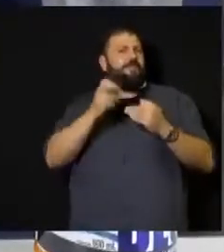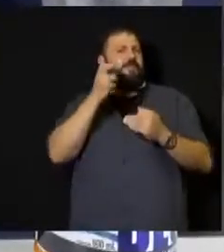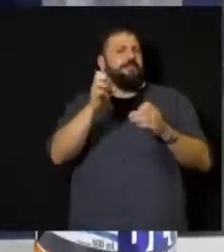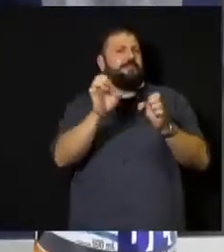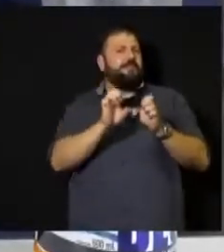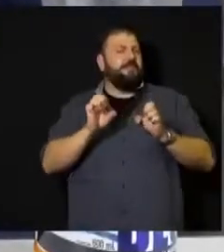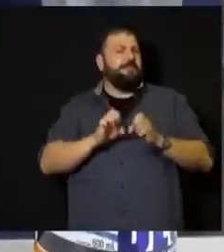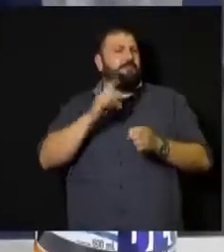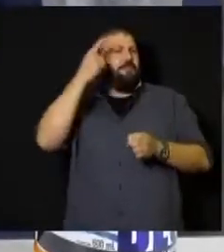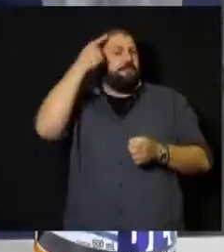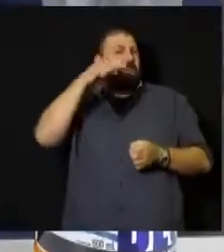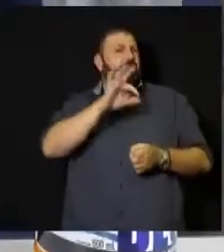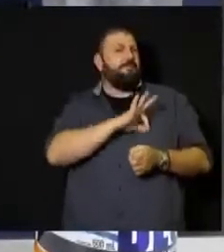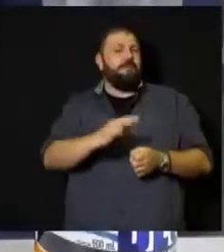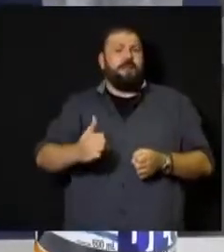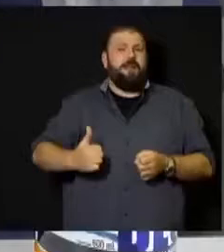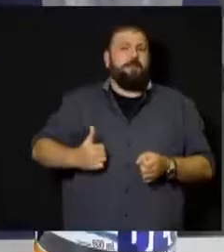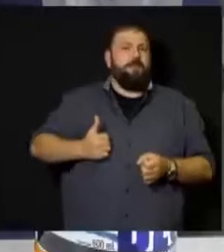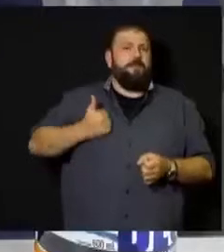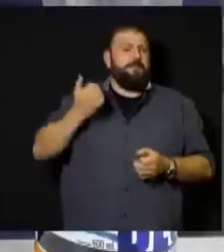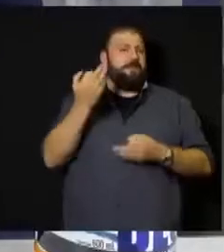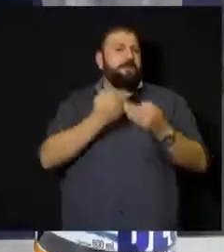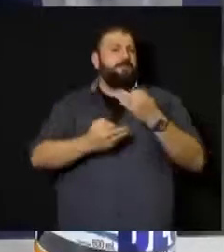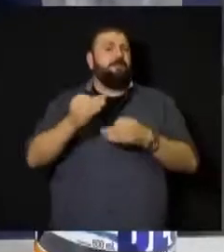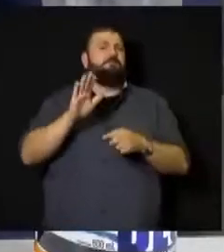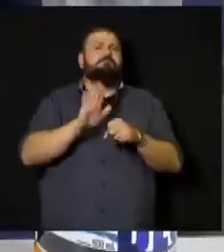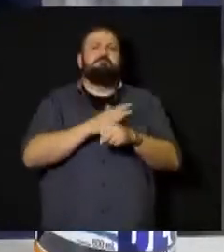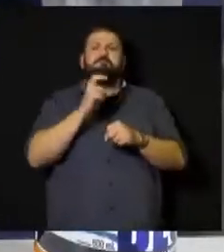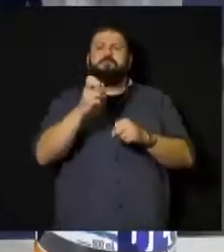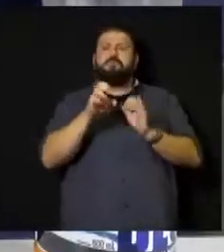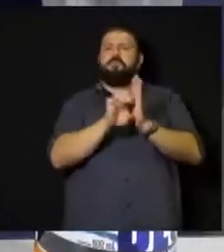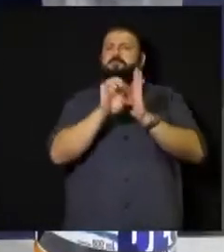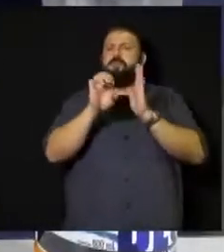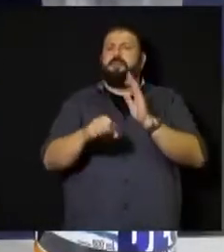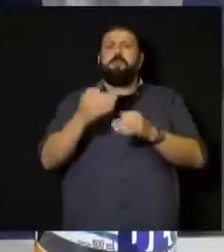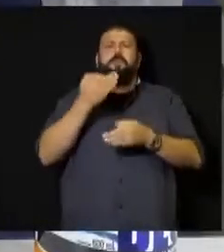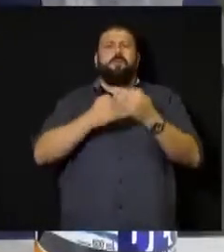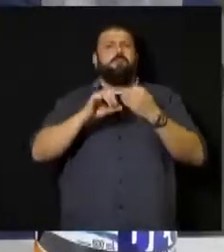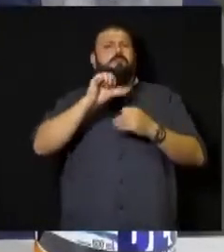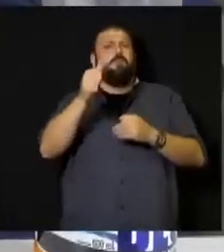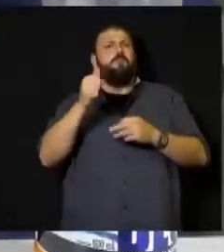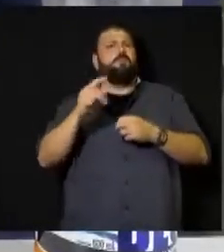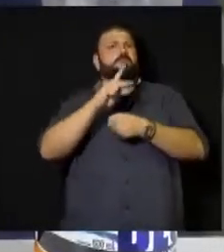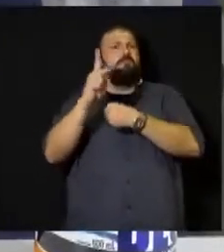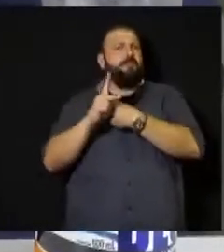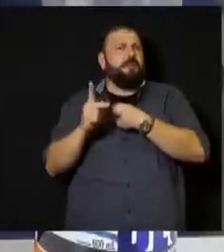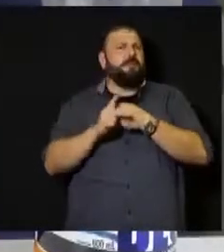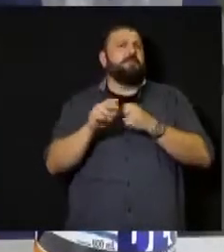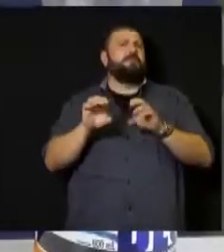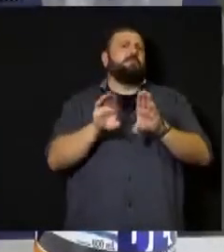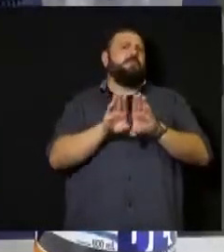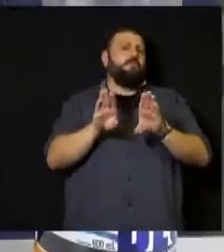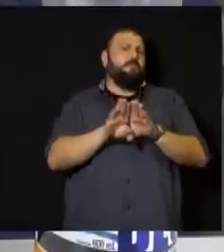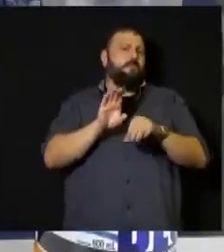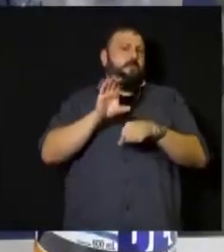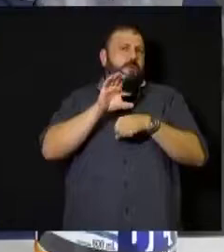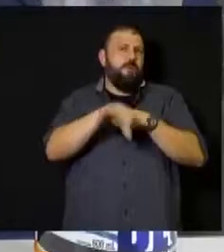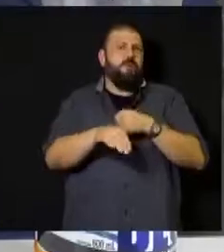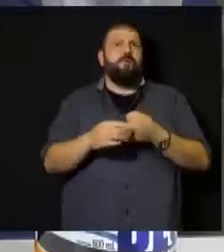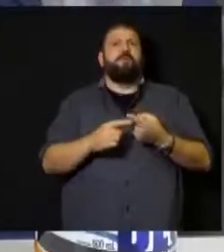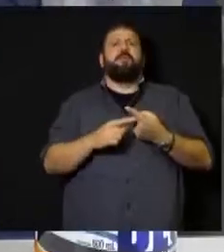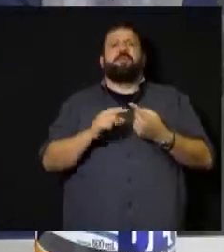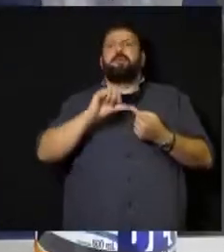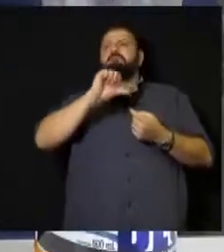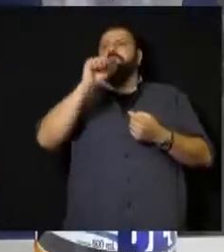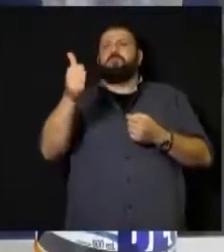also in the measure possible, we can be visit. We have networks in other countries such as Colombia. We have in